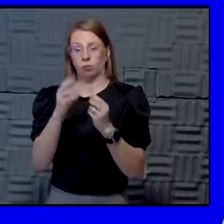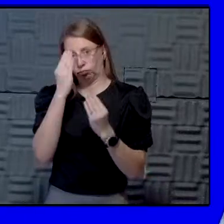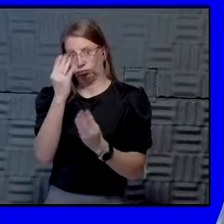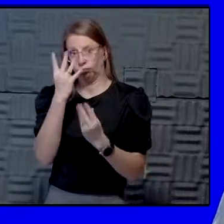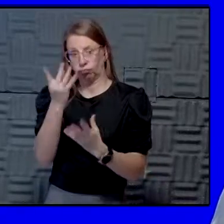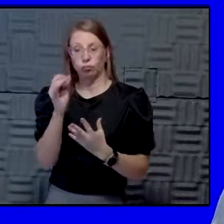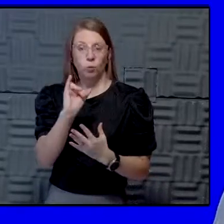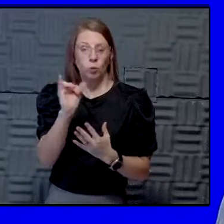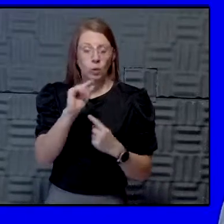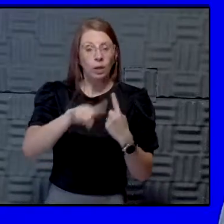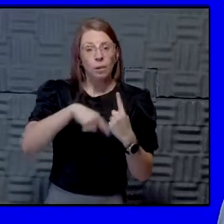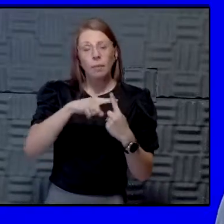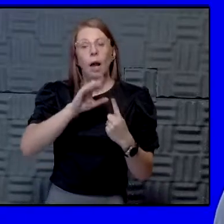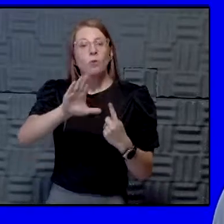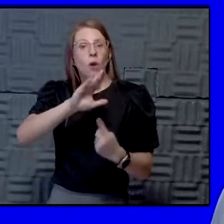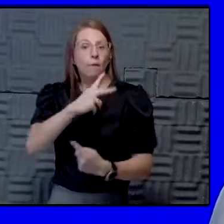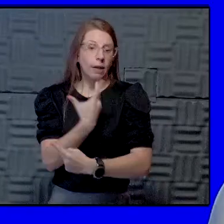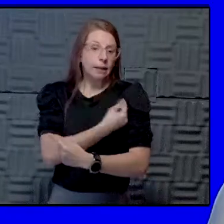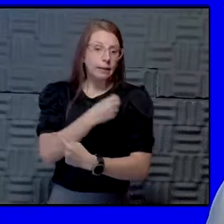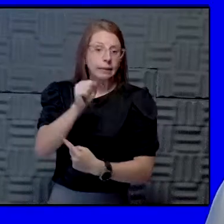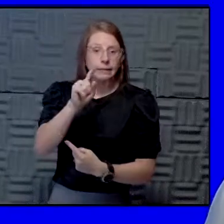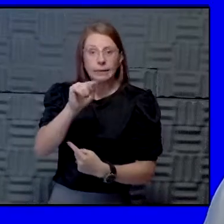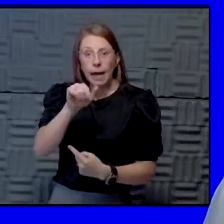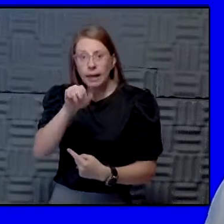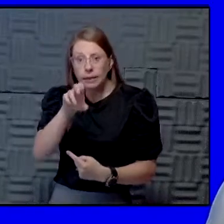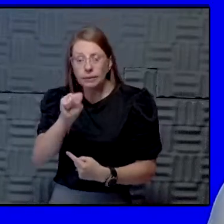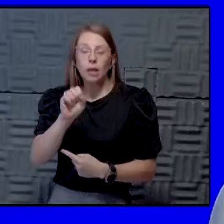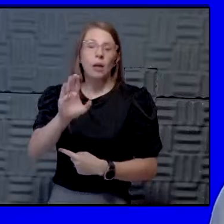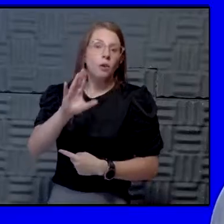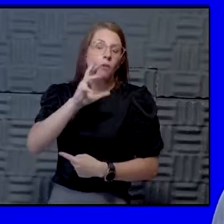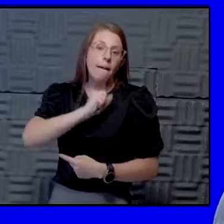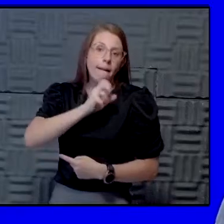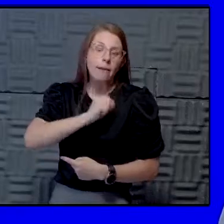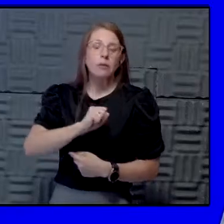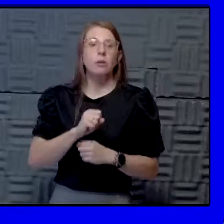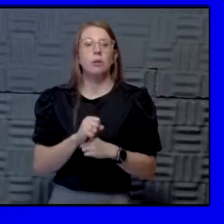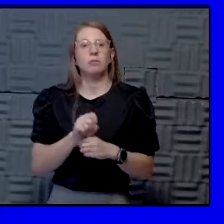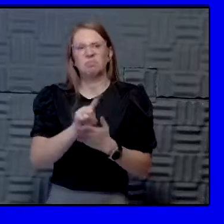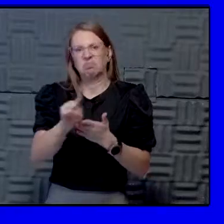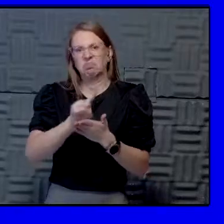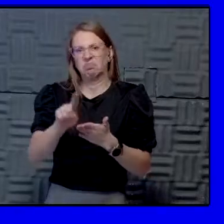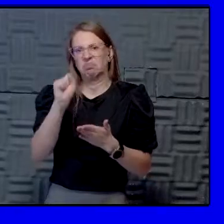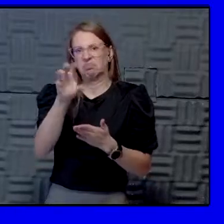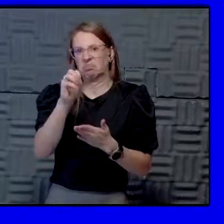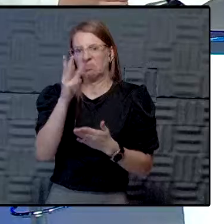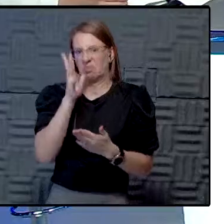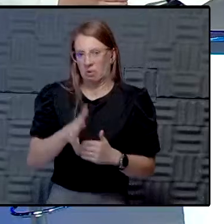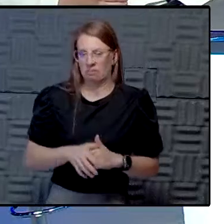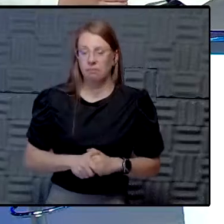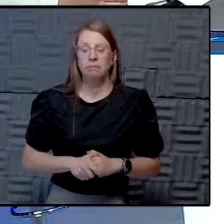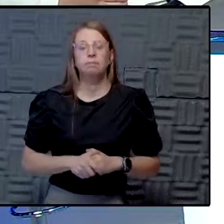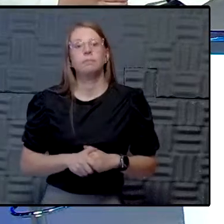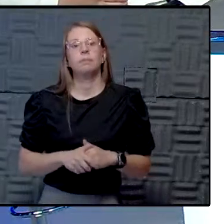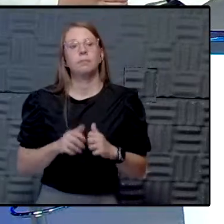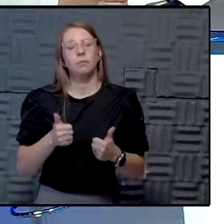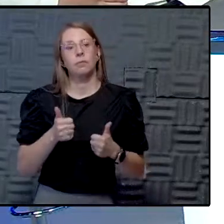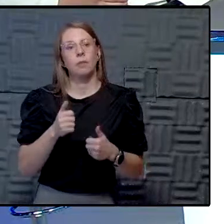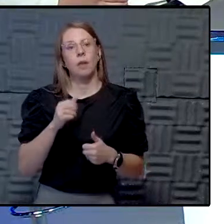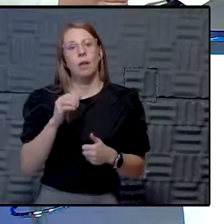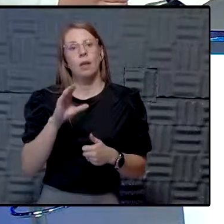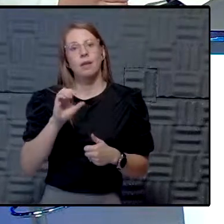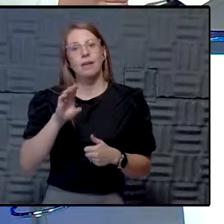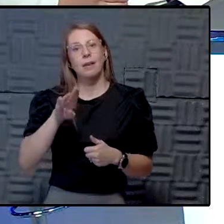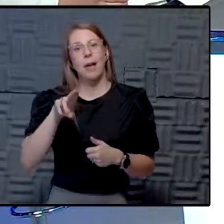as well on what is their vaccine status and ages, probably on a weekly basis as well. There you go. Cubs or White Sox?